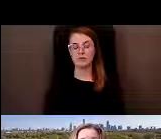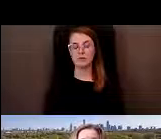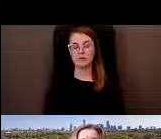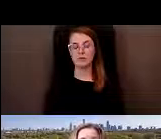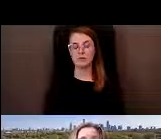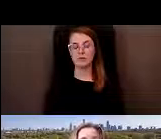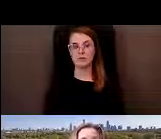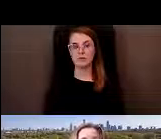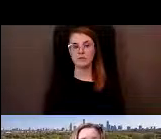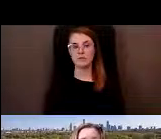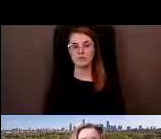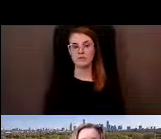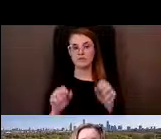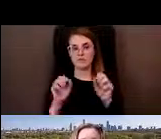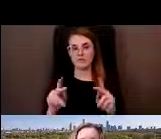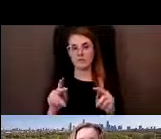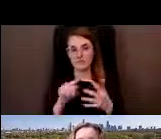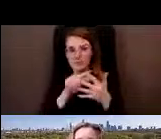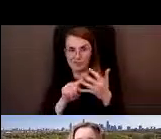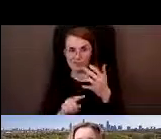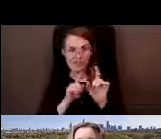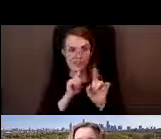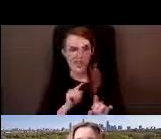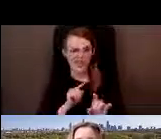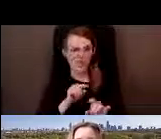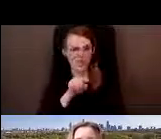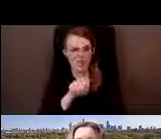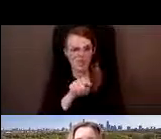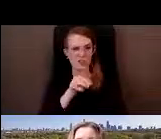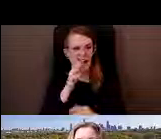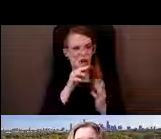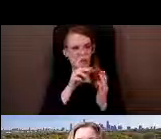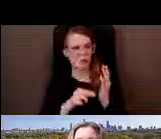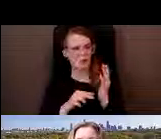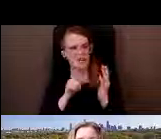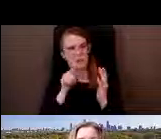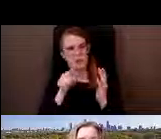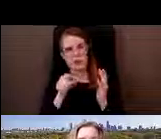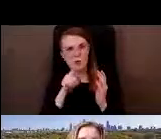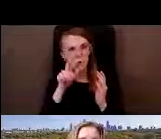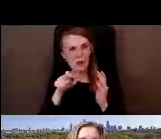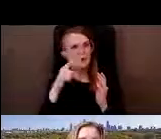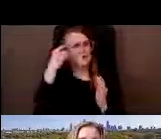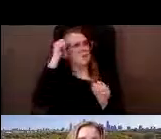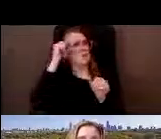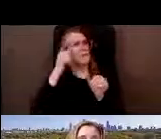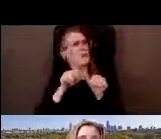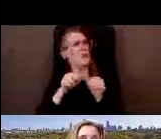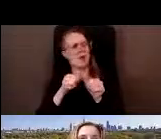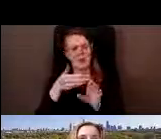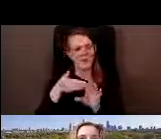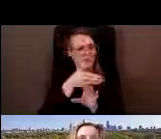All right, I'll read these answers to you so you don't worry about having to remember what was on the other